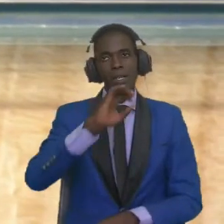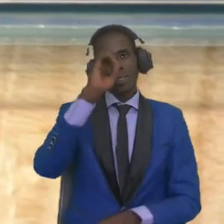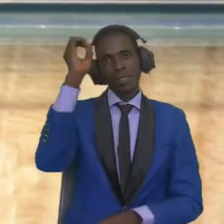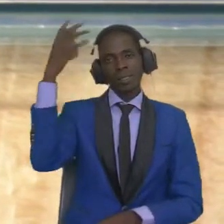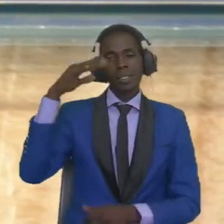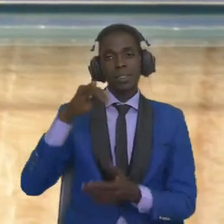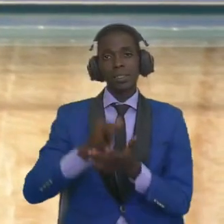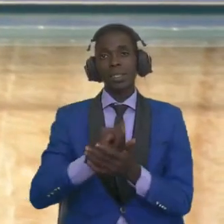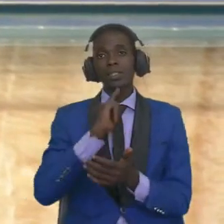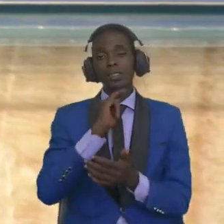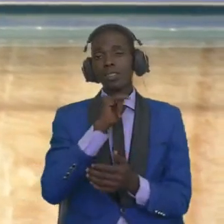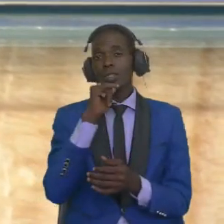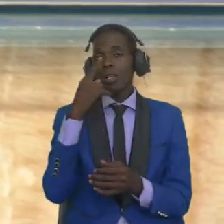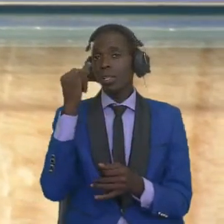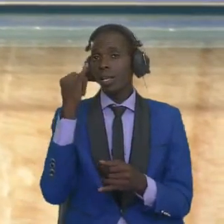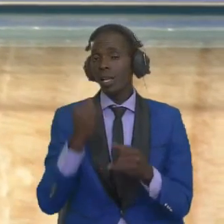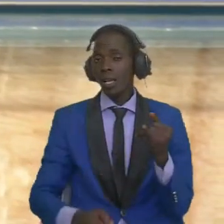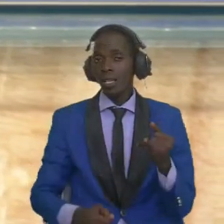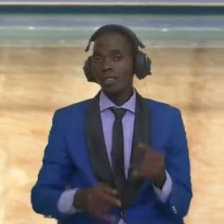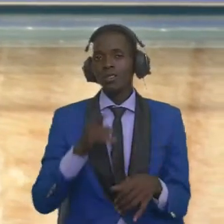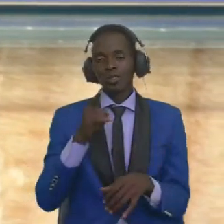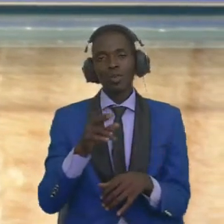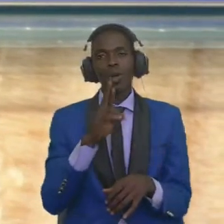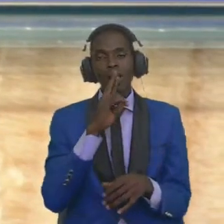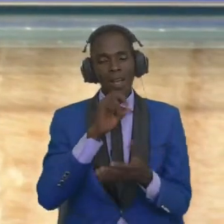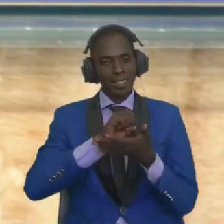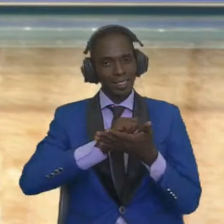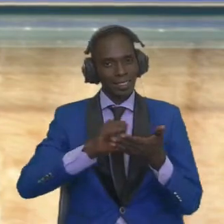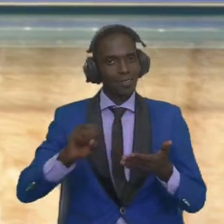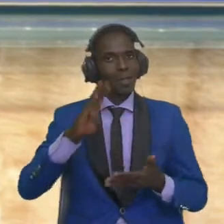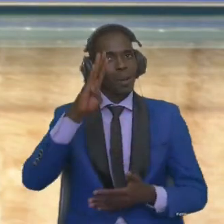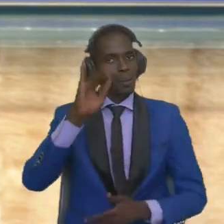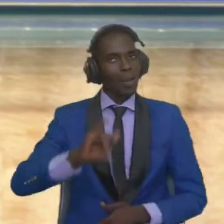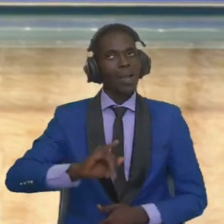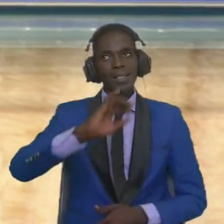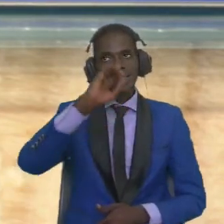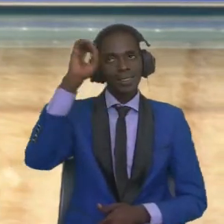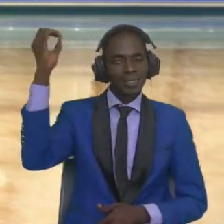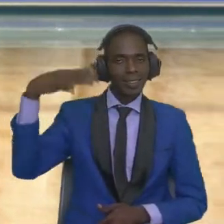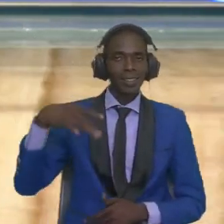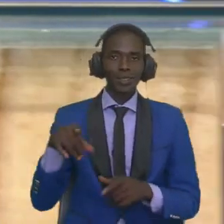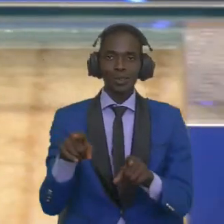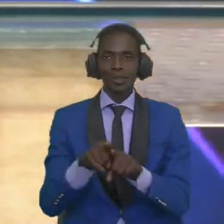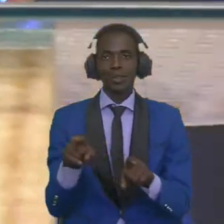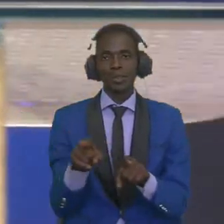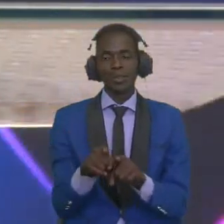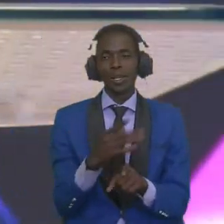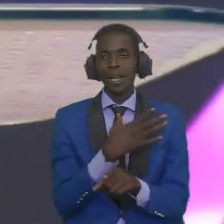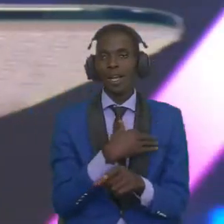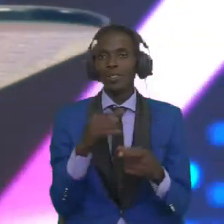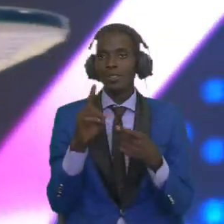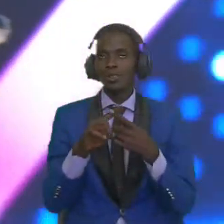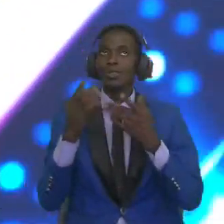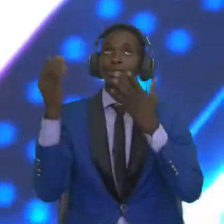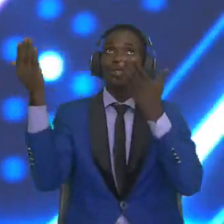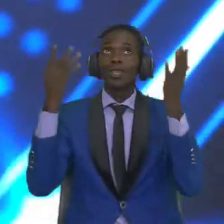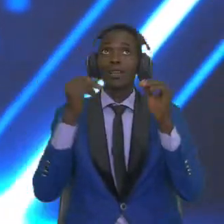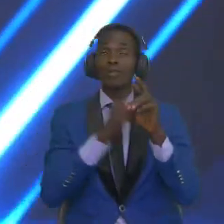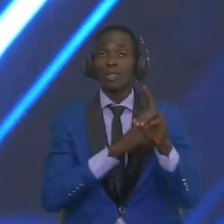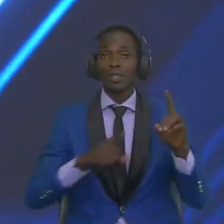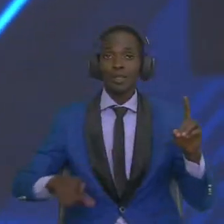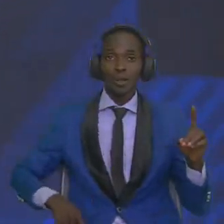the end. You are sanctified by grace as well. Grace for grace. And then to serve the